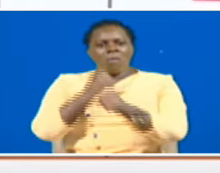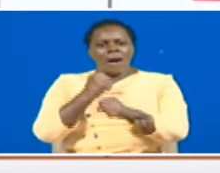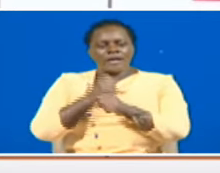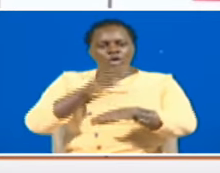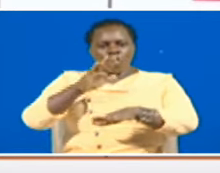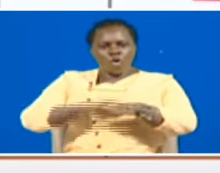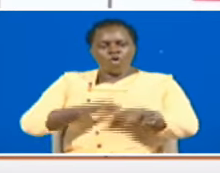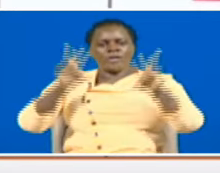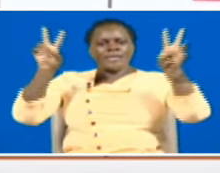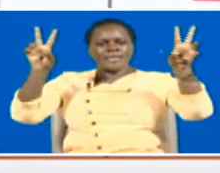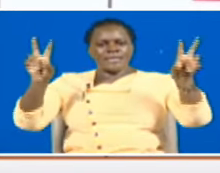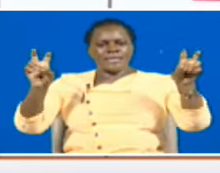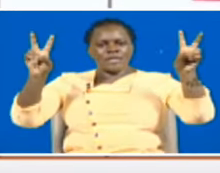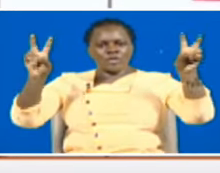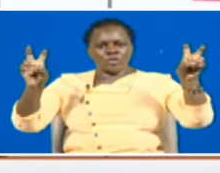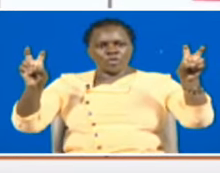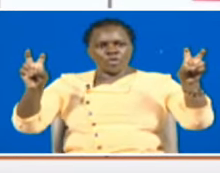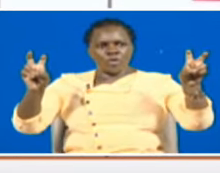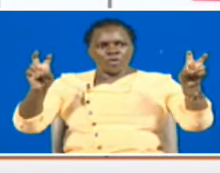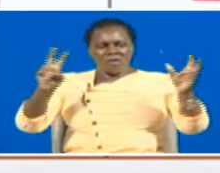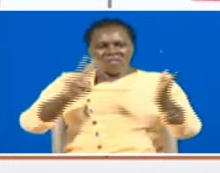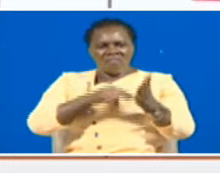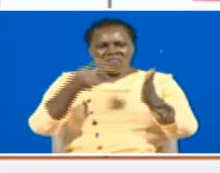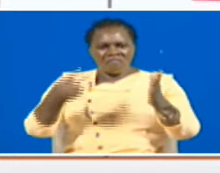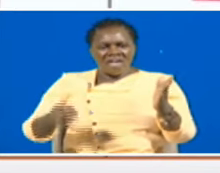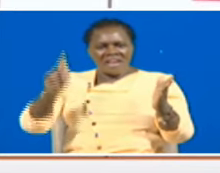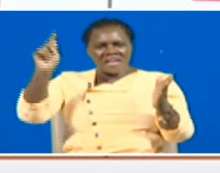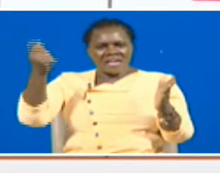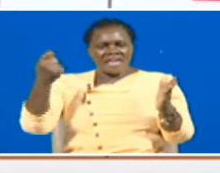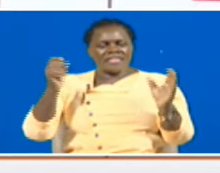that issues, and they will not let